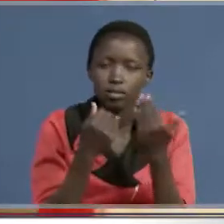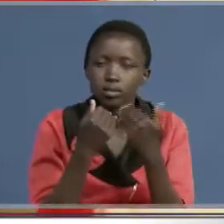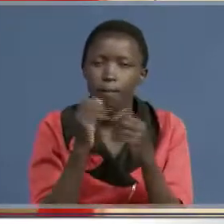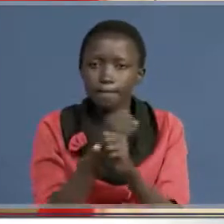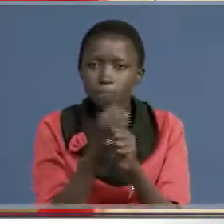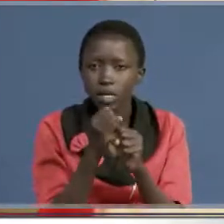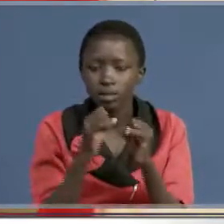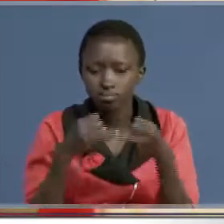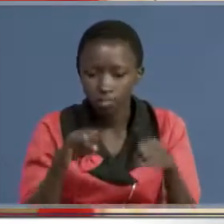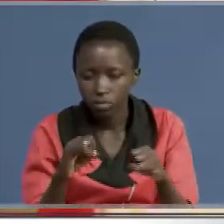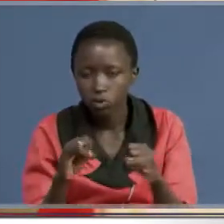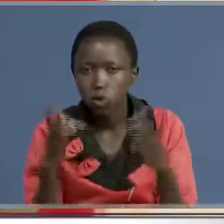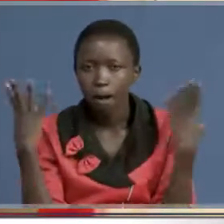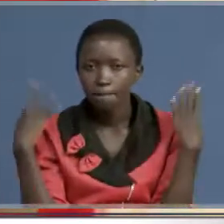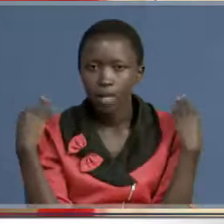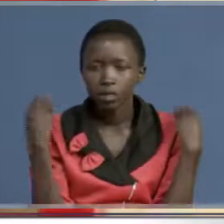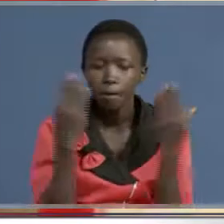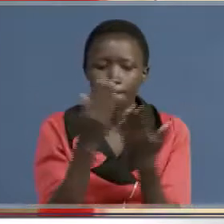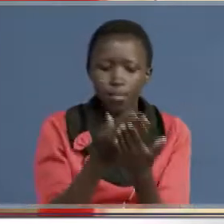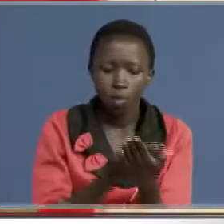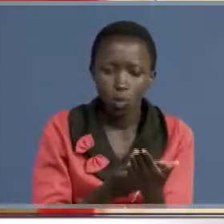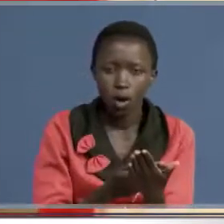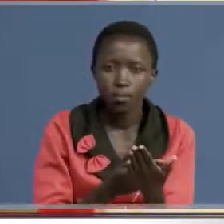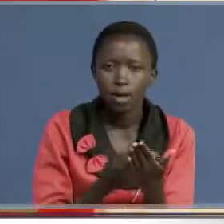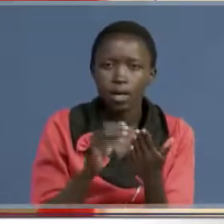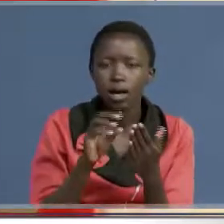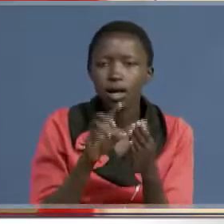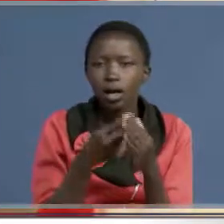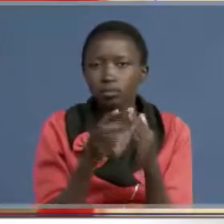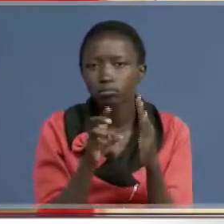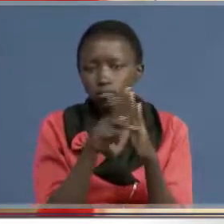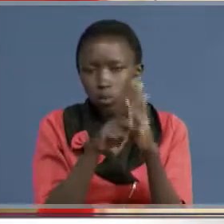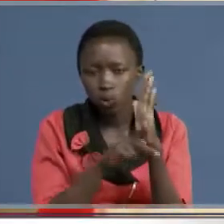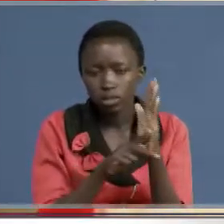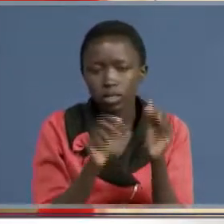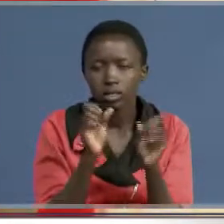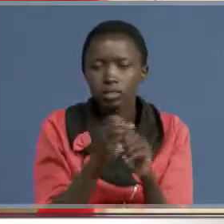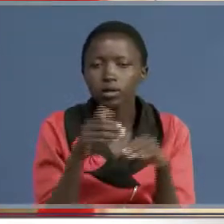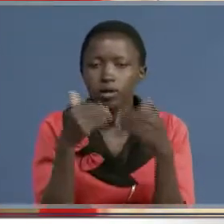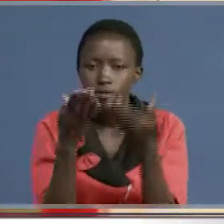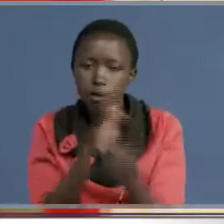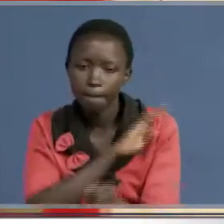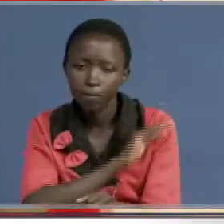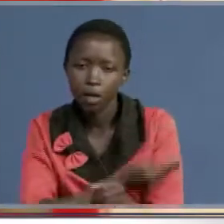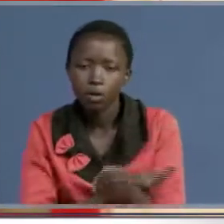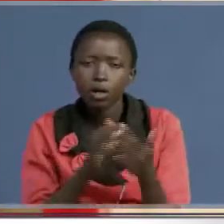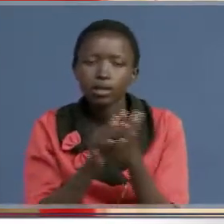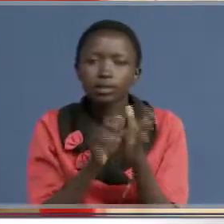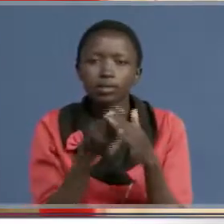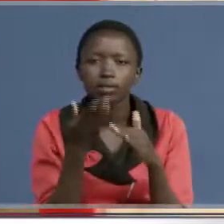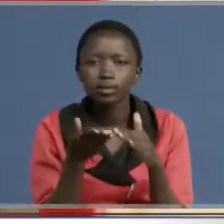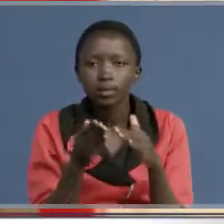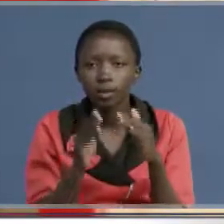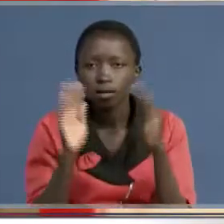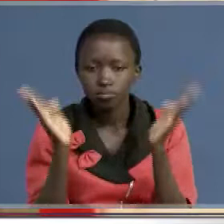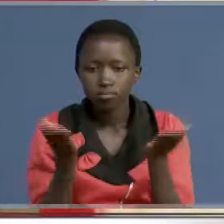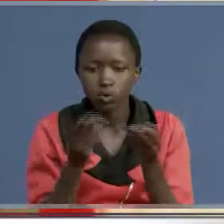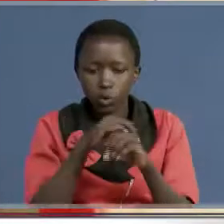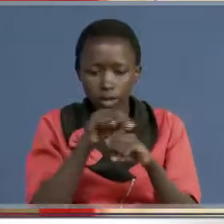made in implementing practical programs, strategies, and policies to empower the youth of this great nation,